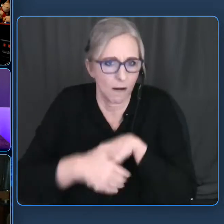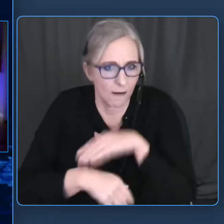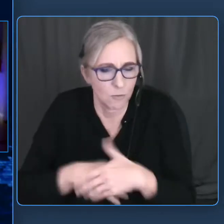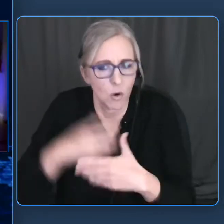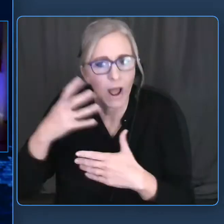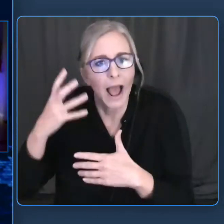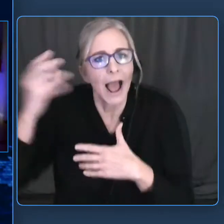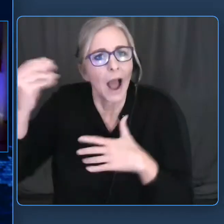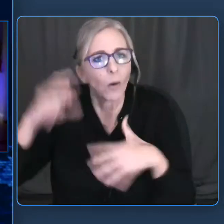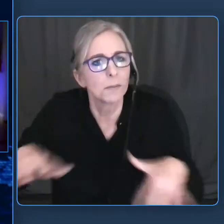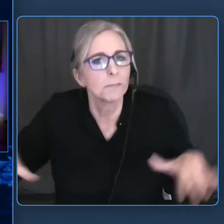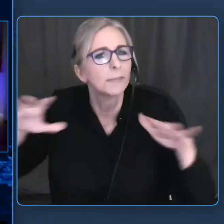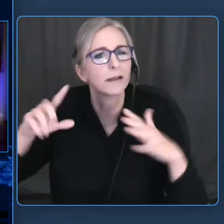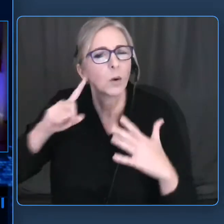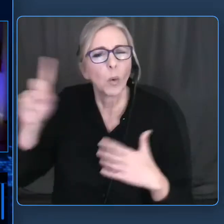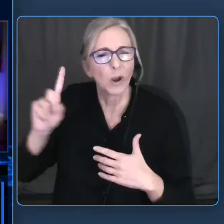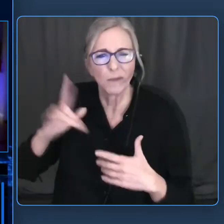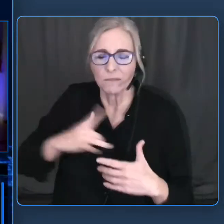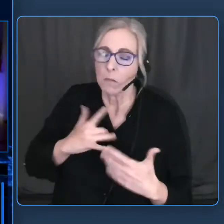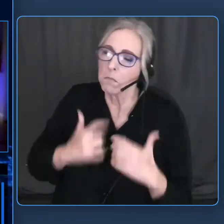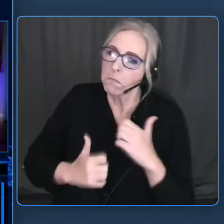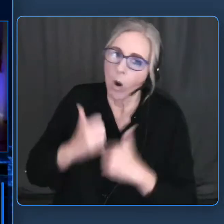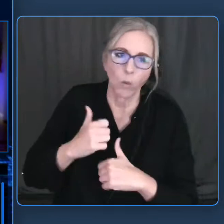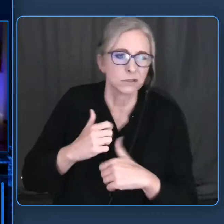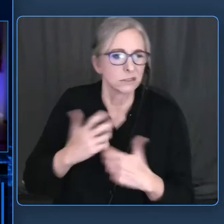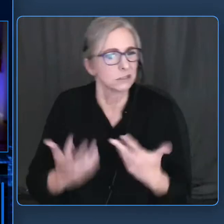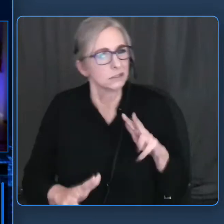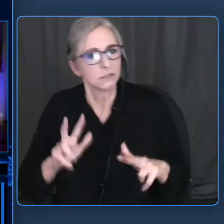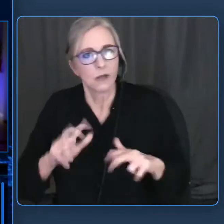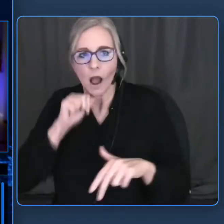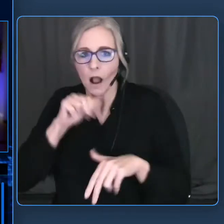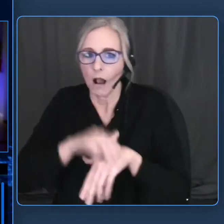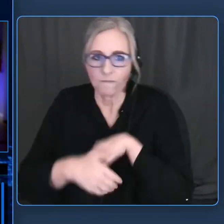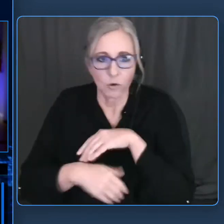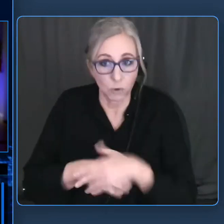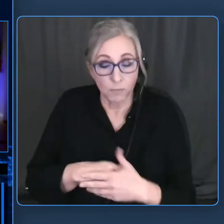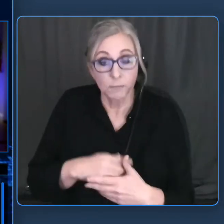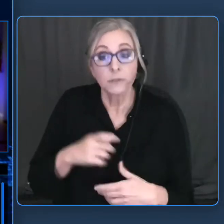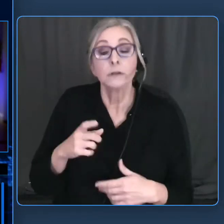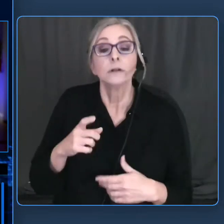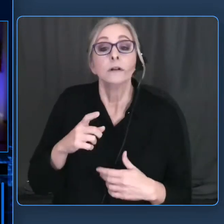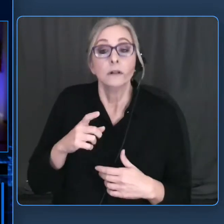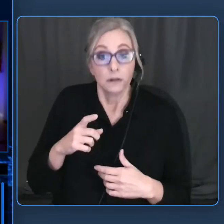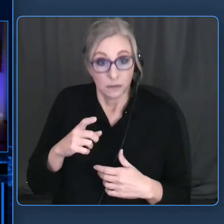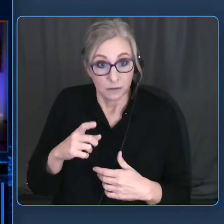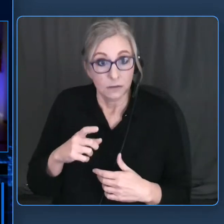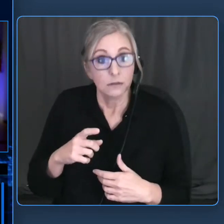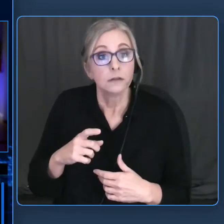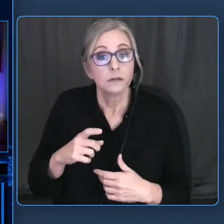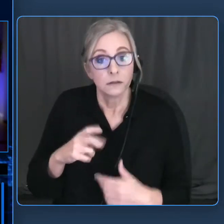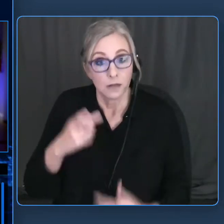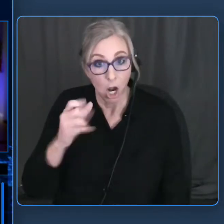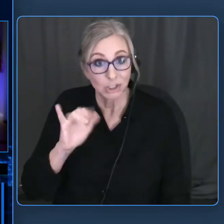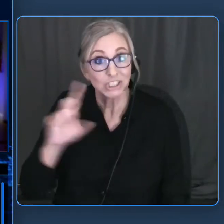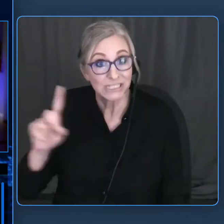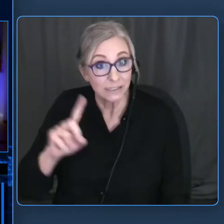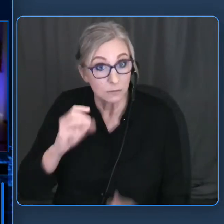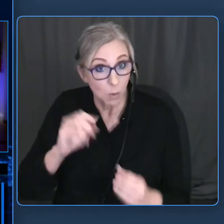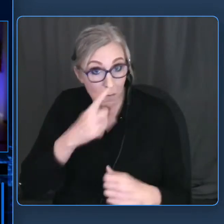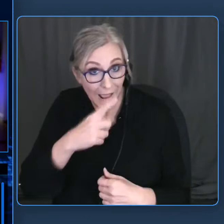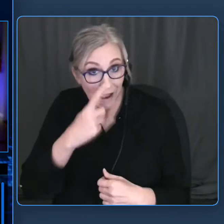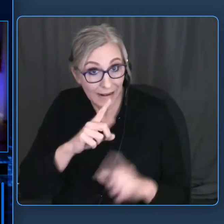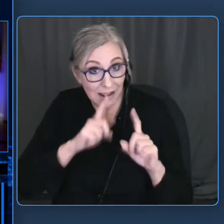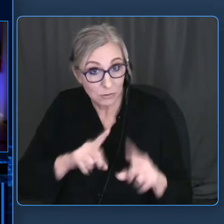public in your day-to-day lives at this point? I'm going to reach out to Harshid for a minute, if you don't